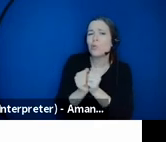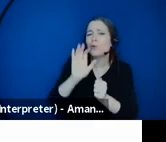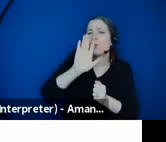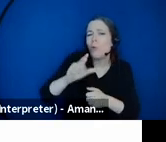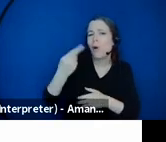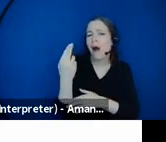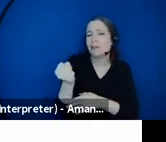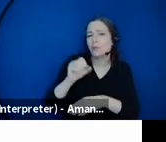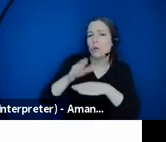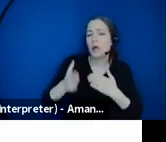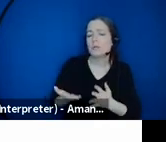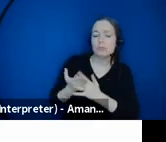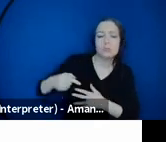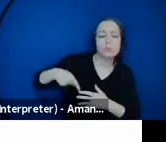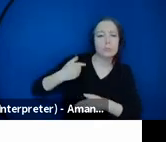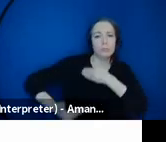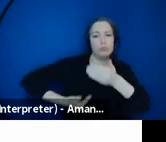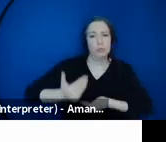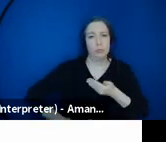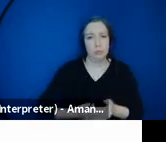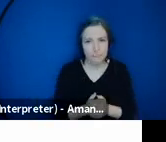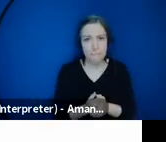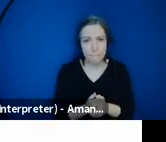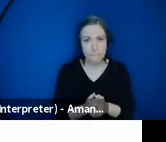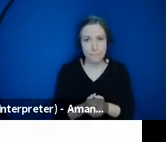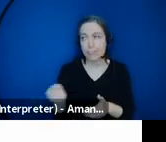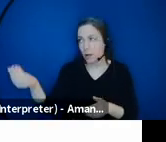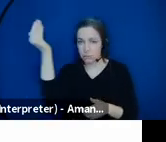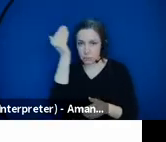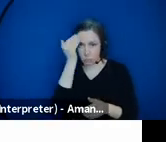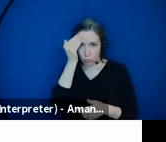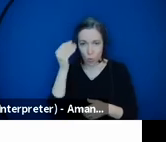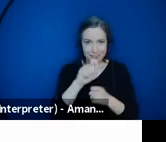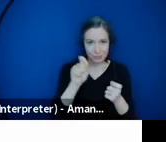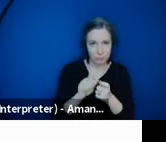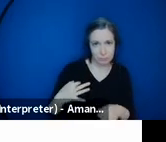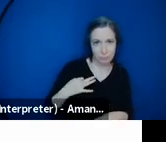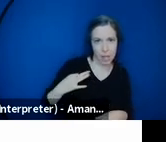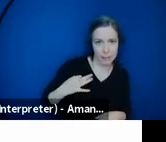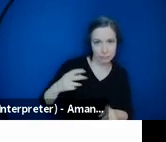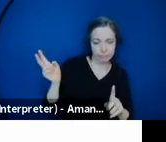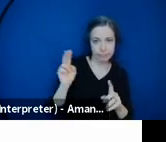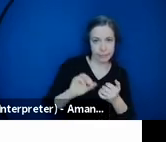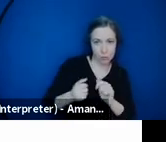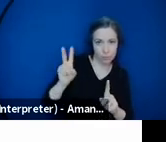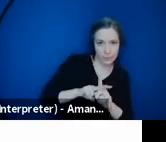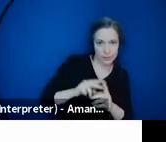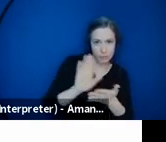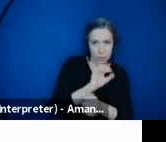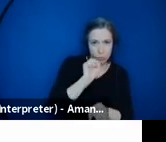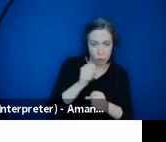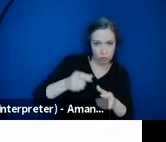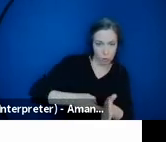throughout the process. They know the application process and the paperwork you need to fill out and also what the course